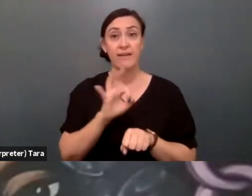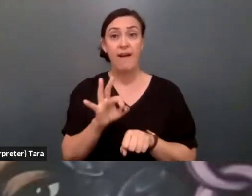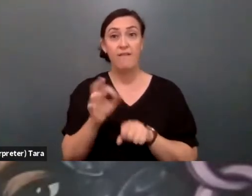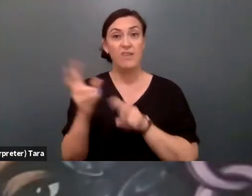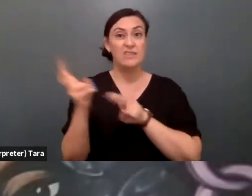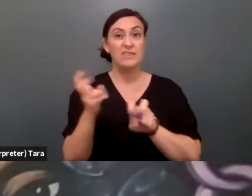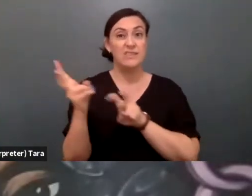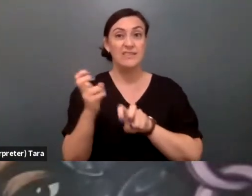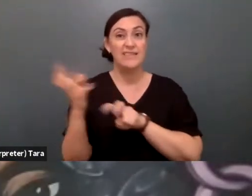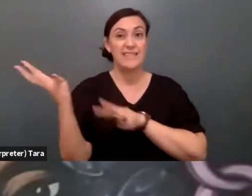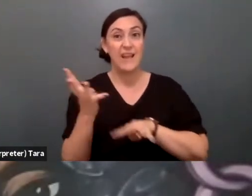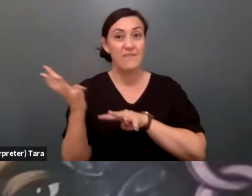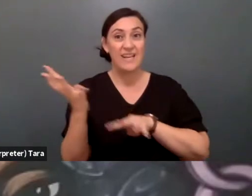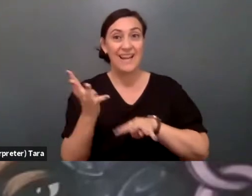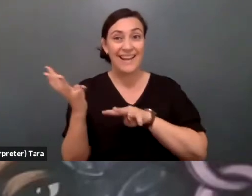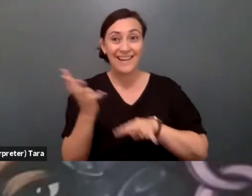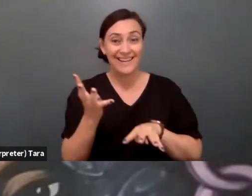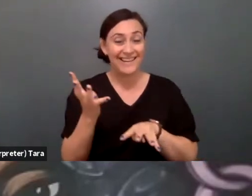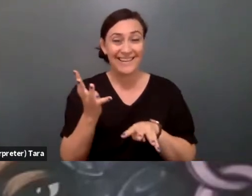siphoning